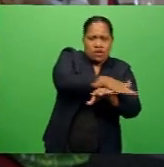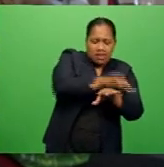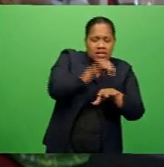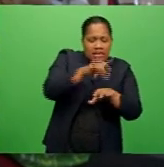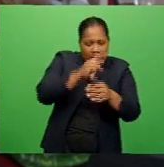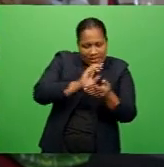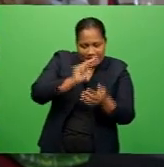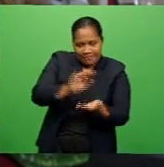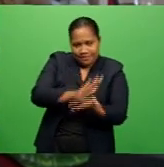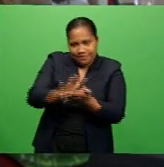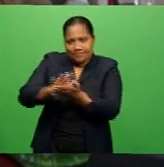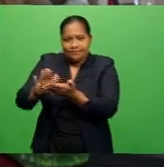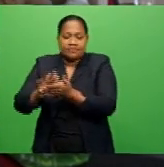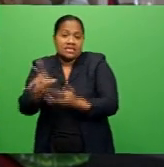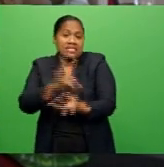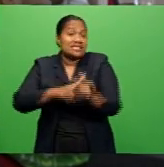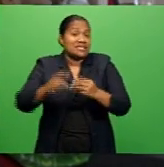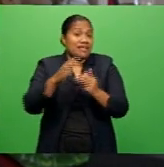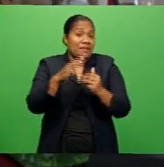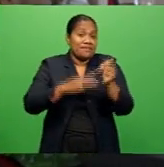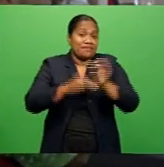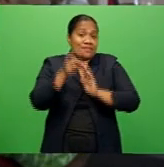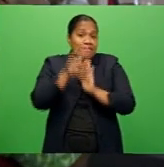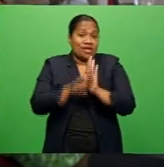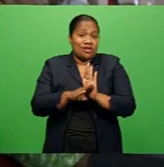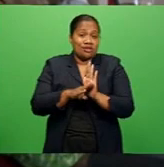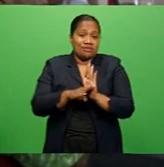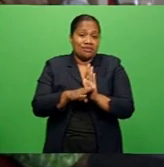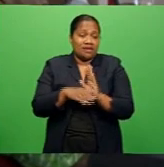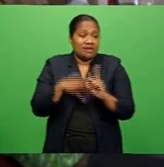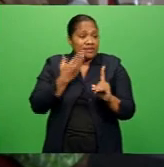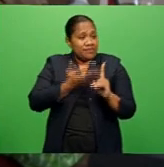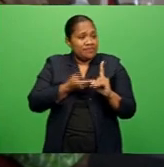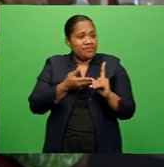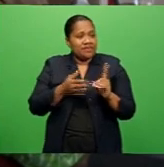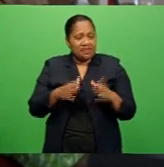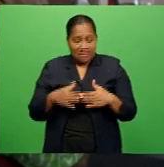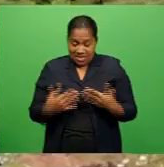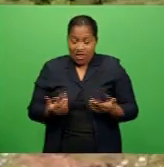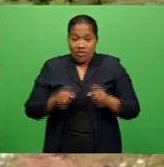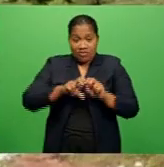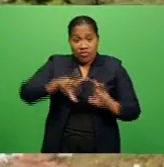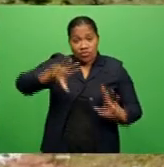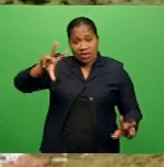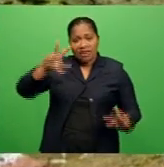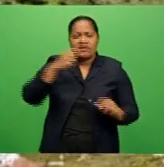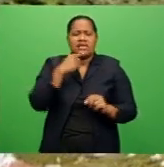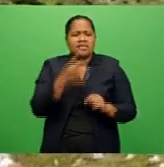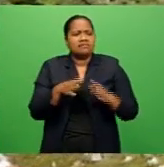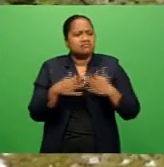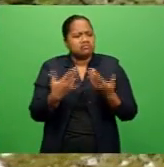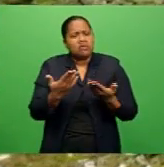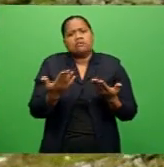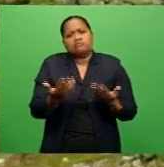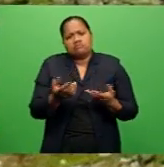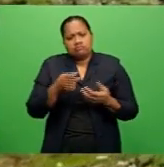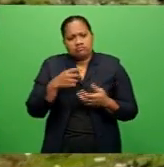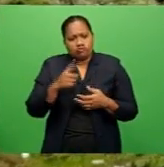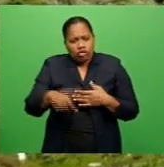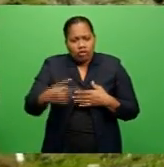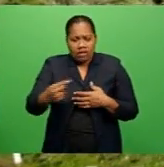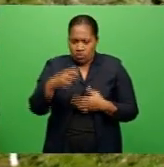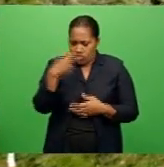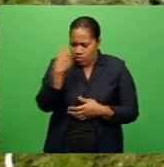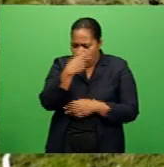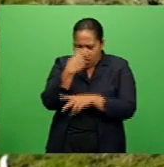Disaster Management Minister Inia Seruratu, who is currently in Wonuolewo, says they continue to closely monitor the